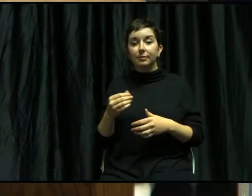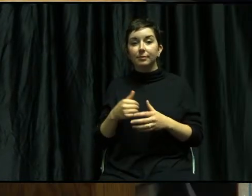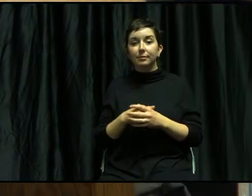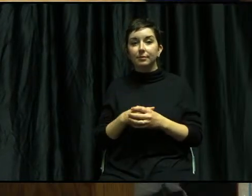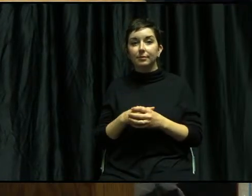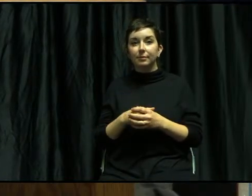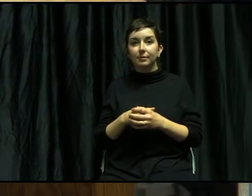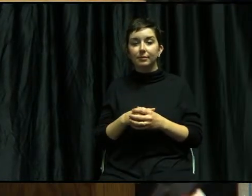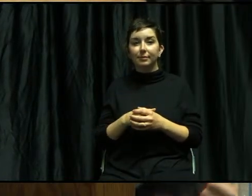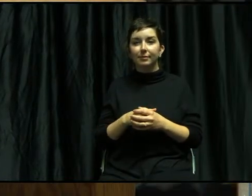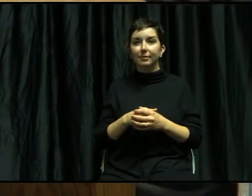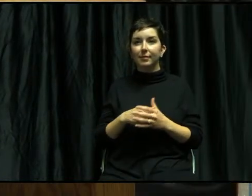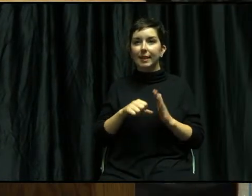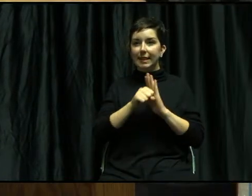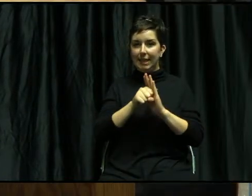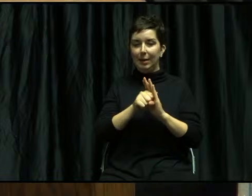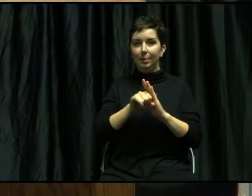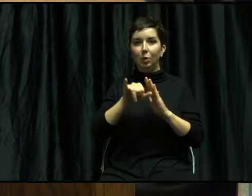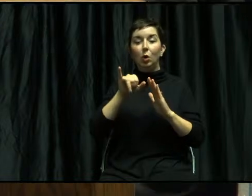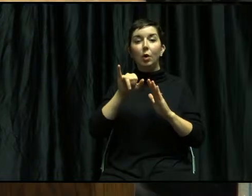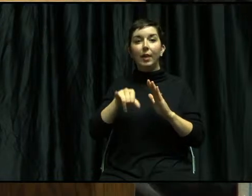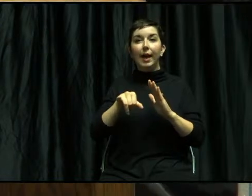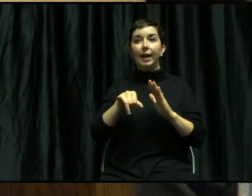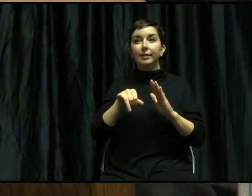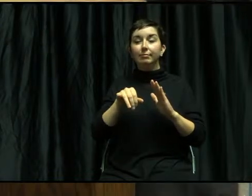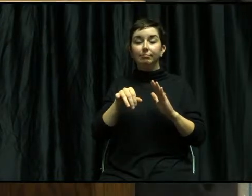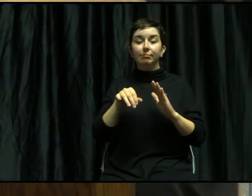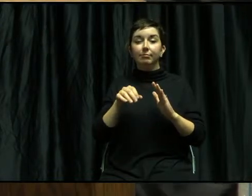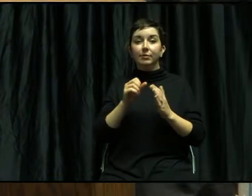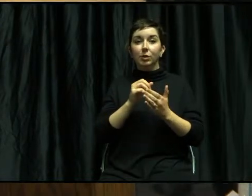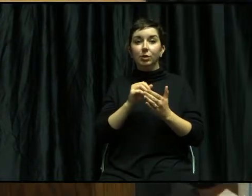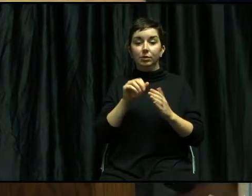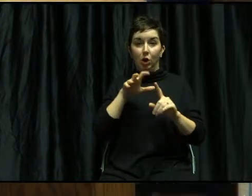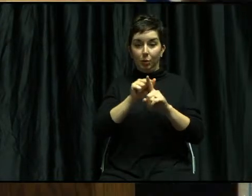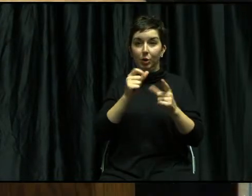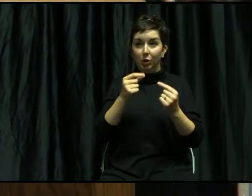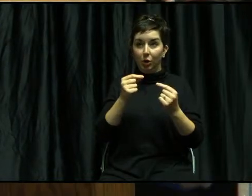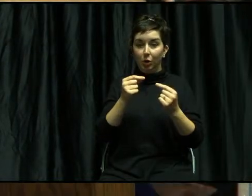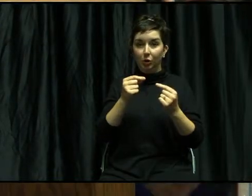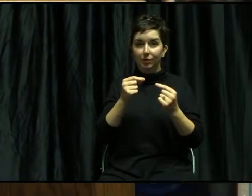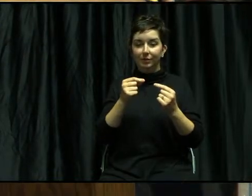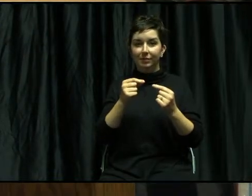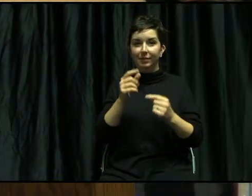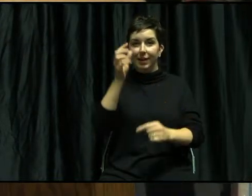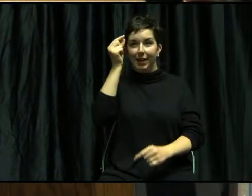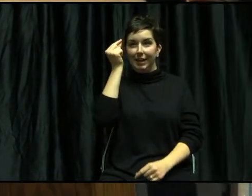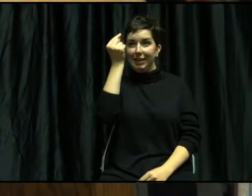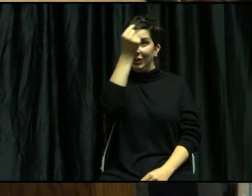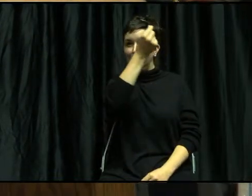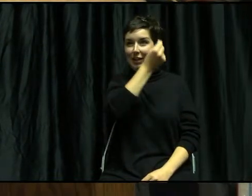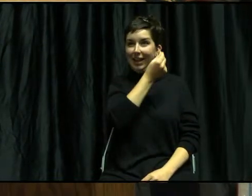this accomplishment, please turn the tassel from the right side of your cap to the left side.